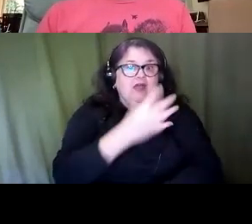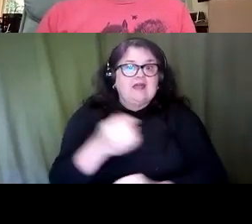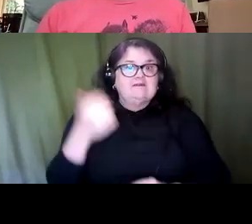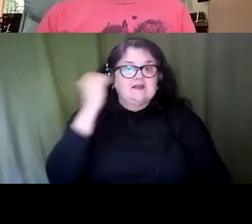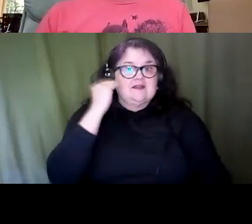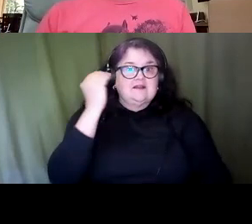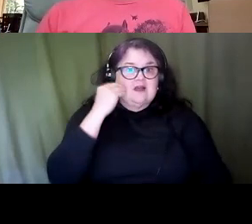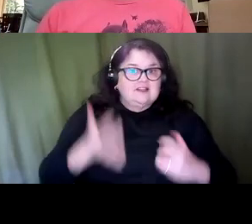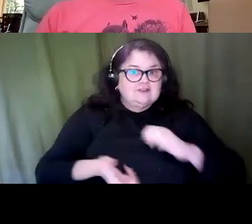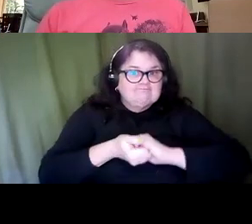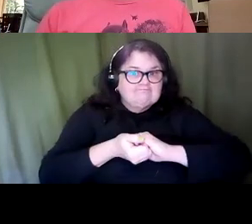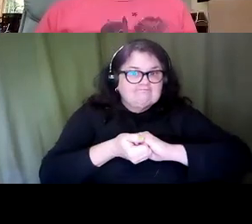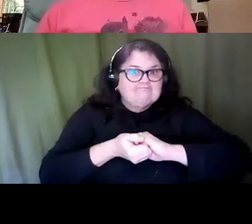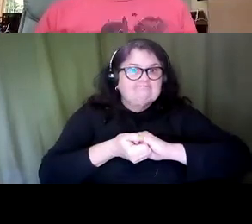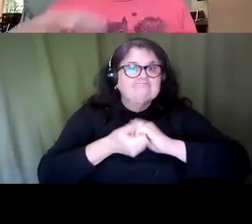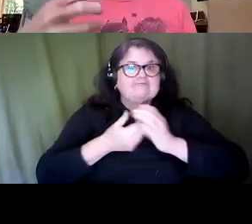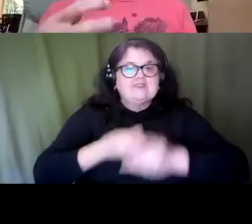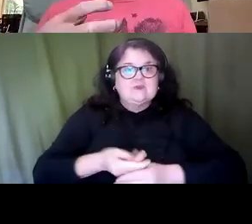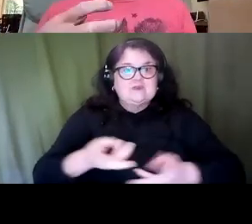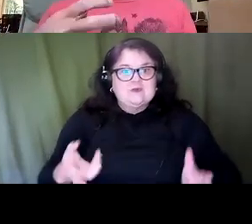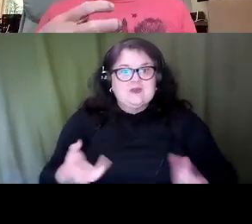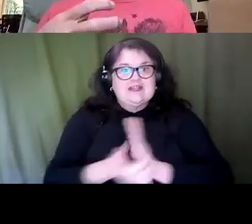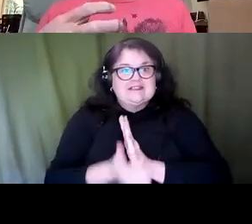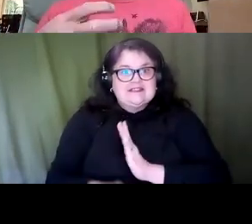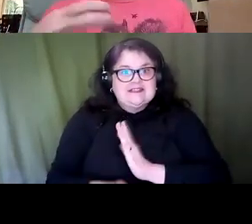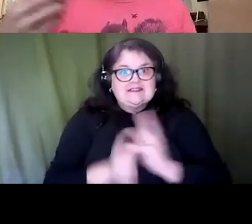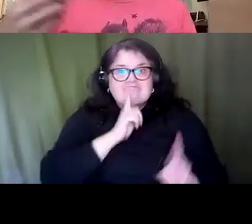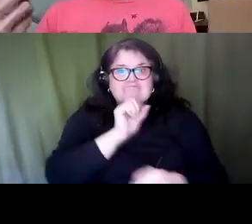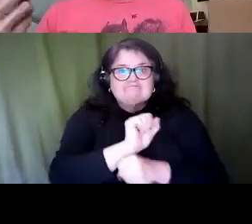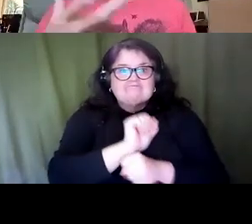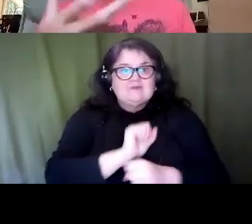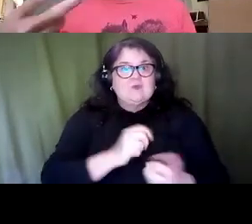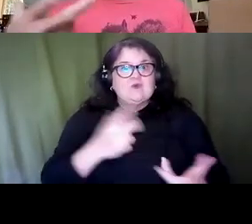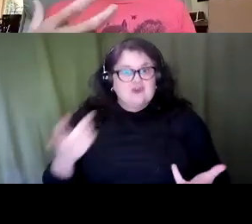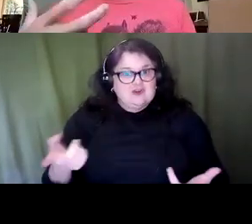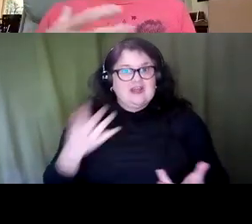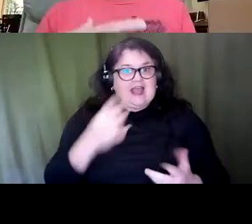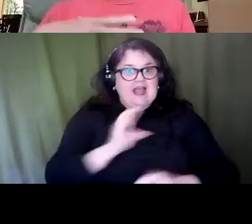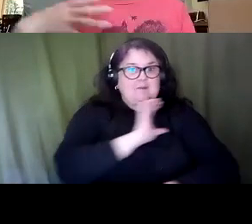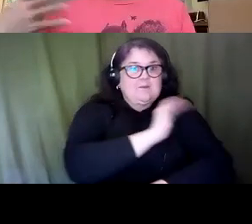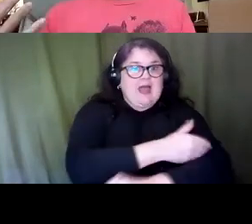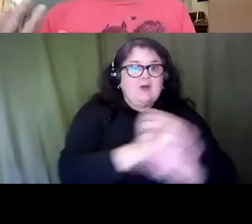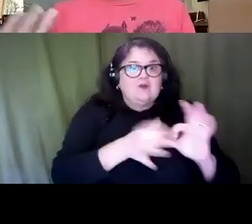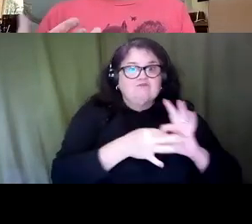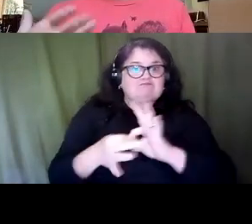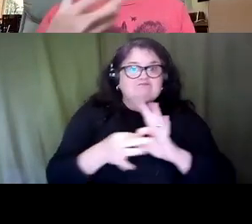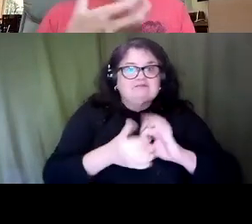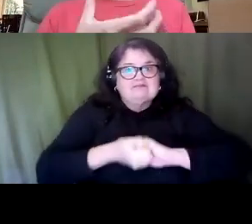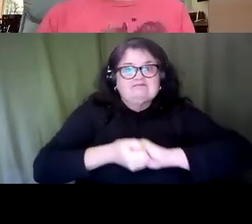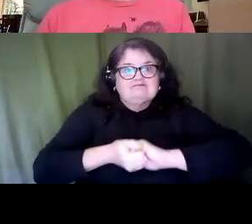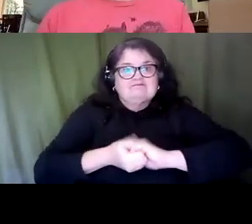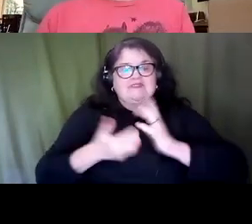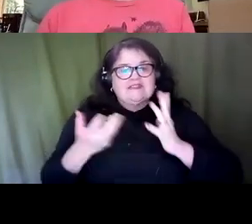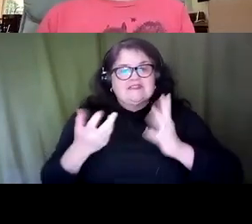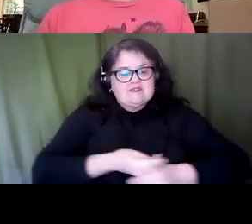spreading skills, the actual work that gets done and the power tend to come hand in hand. So spreading and sharing work